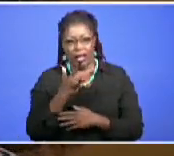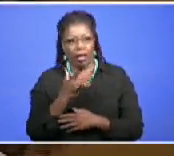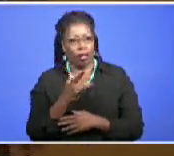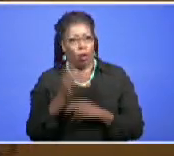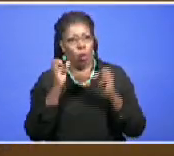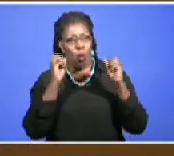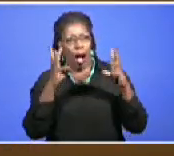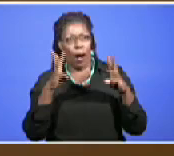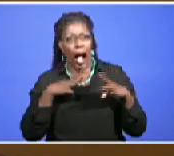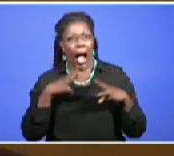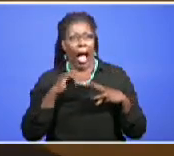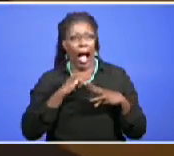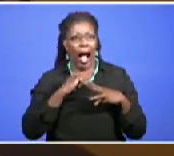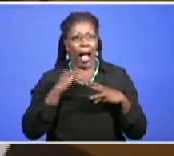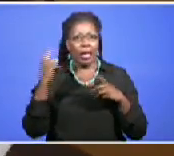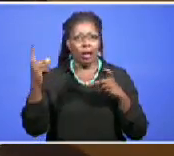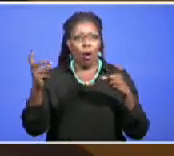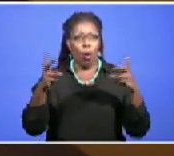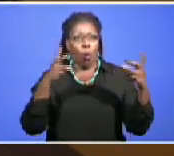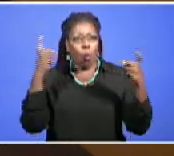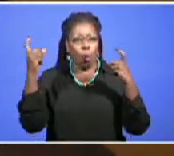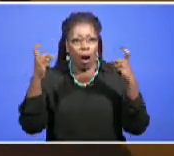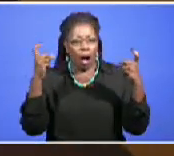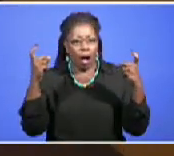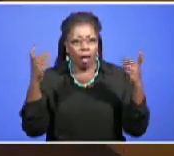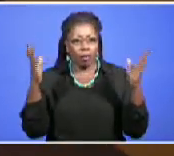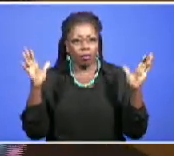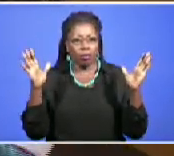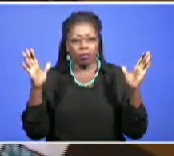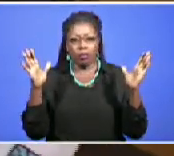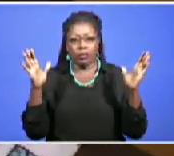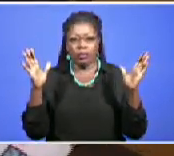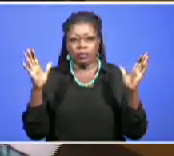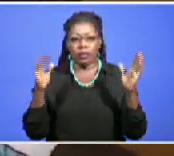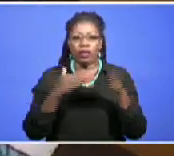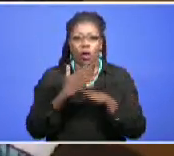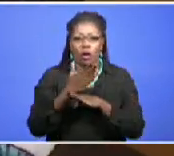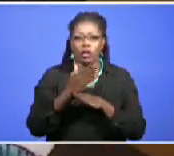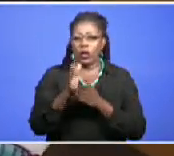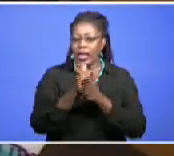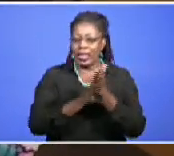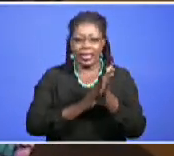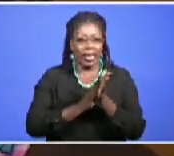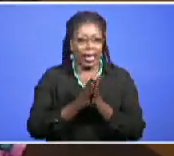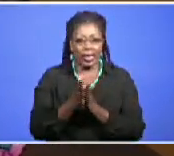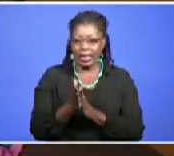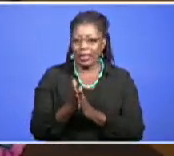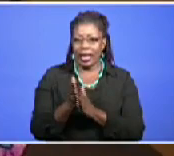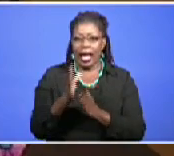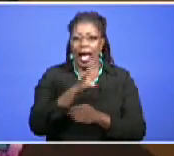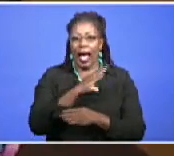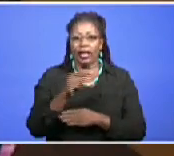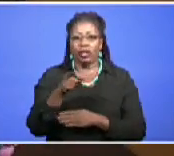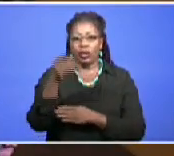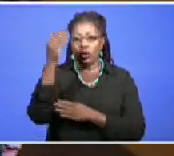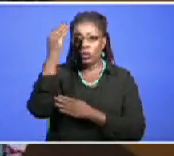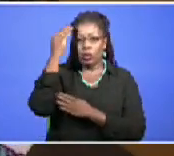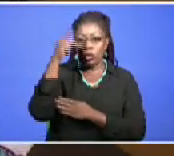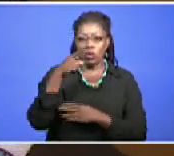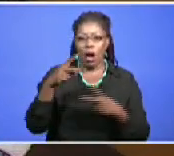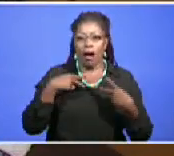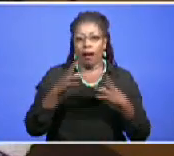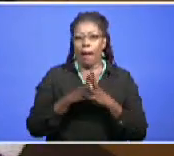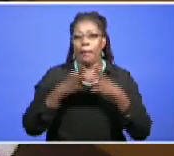won internationally. But overall, you're very excited, and you know you have a